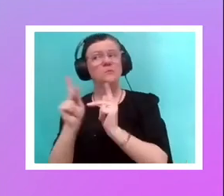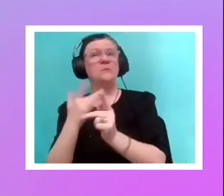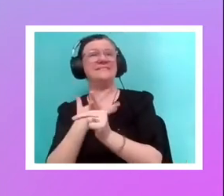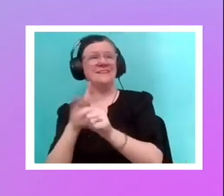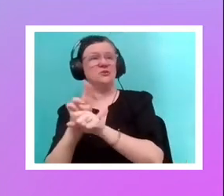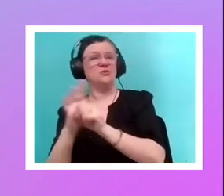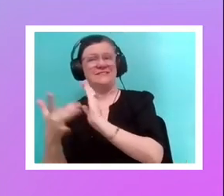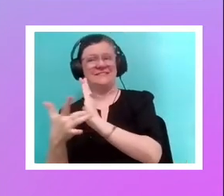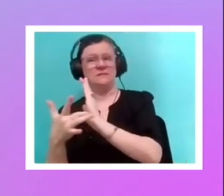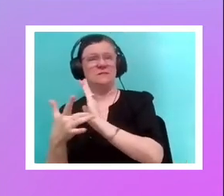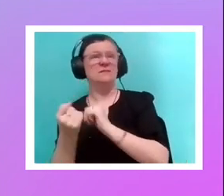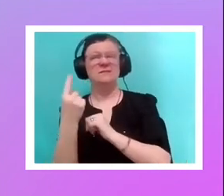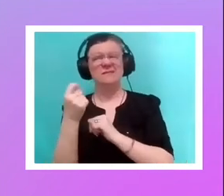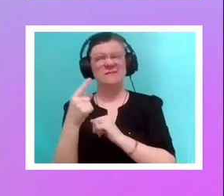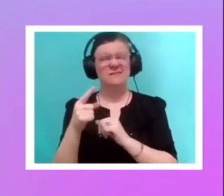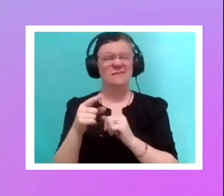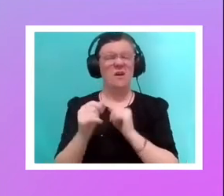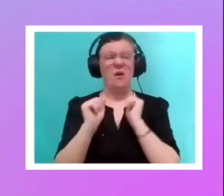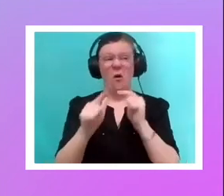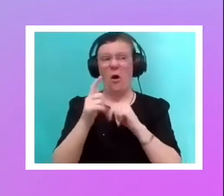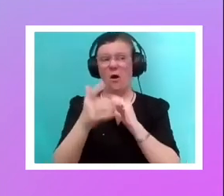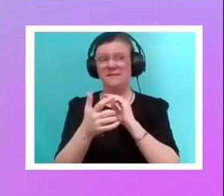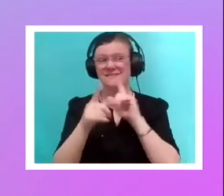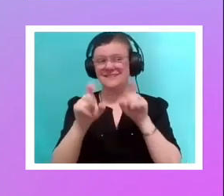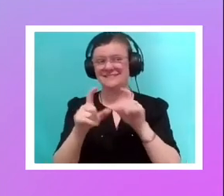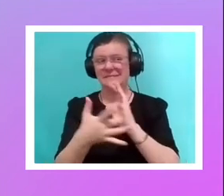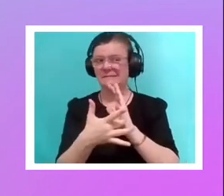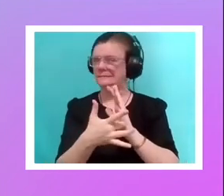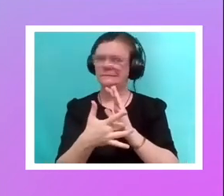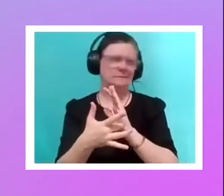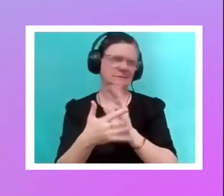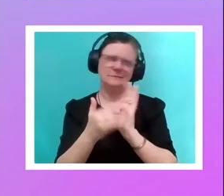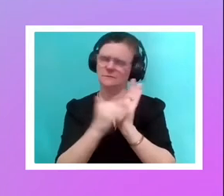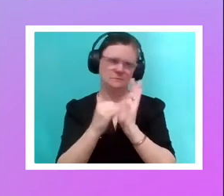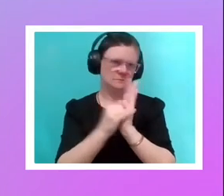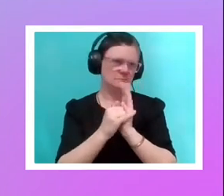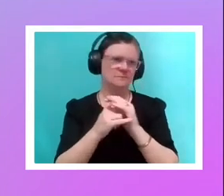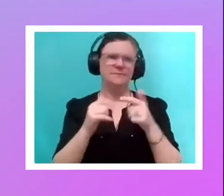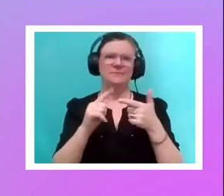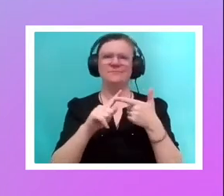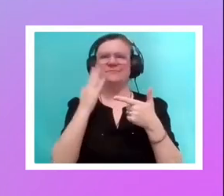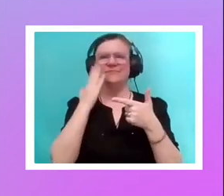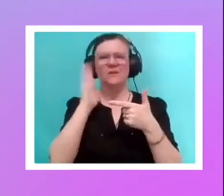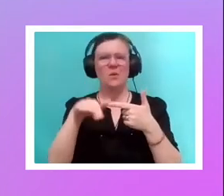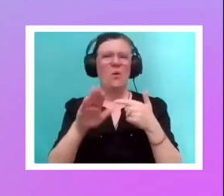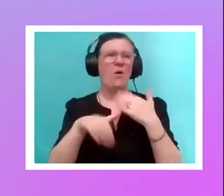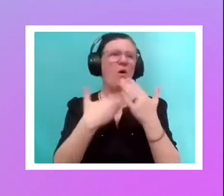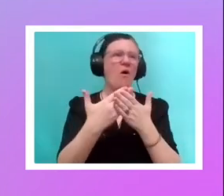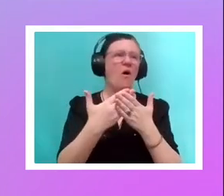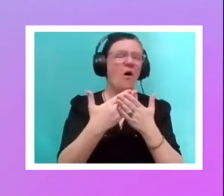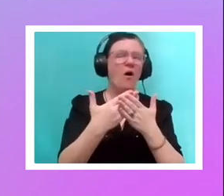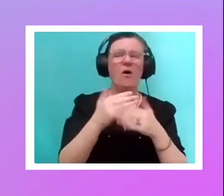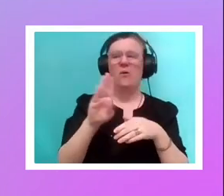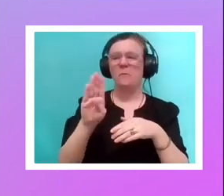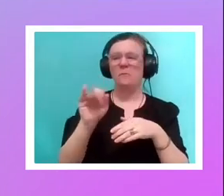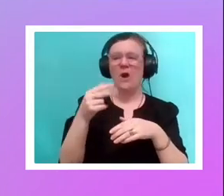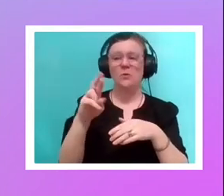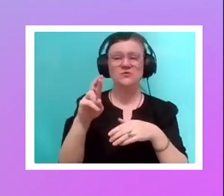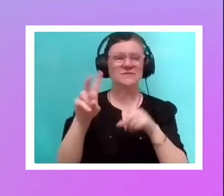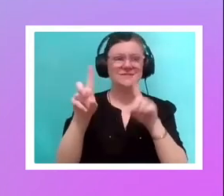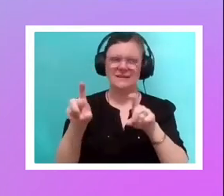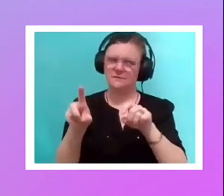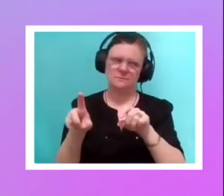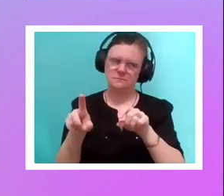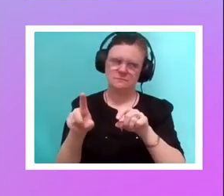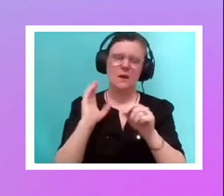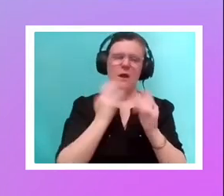possible to test all types of assistive technology, let alone all brands, versions, and combinations with browsers. So our list